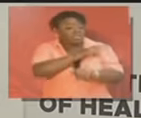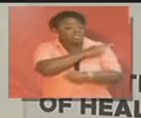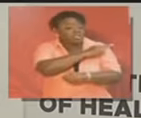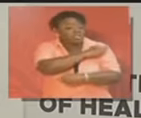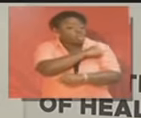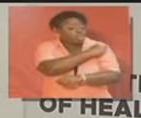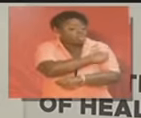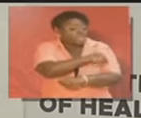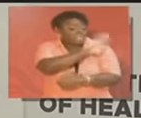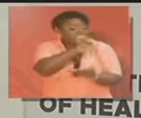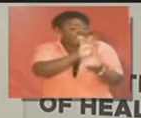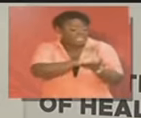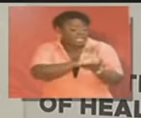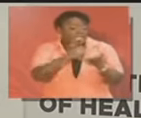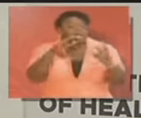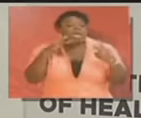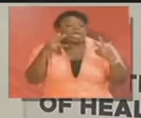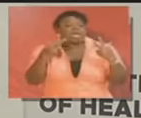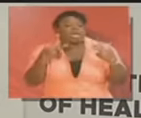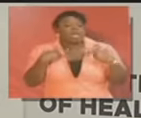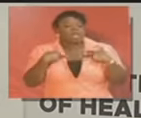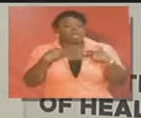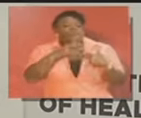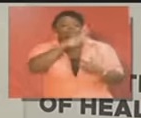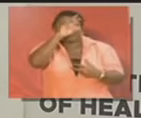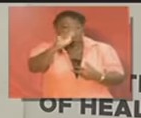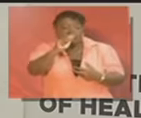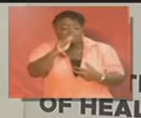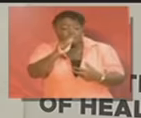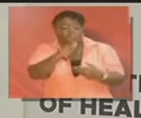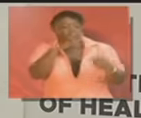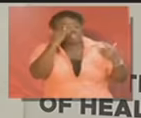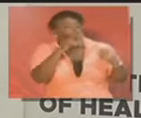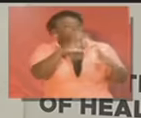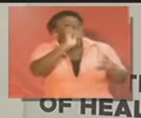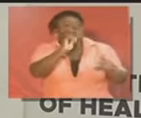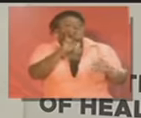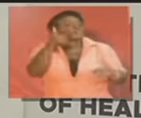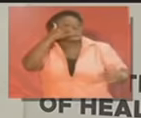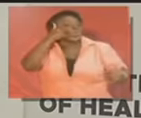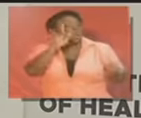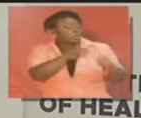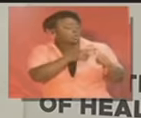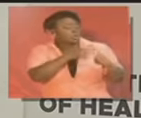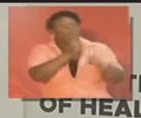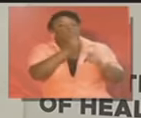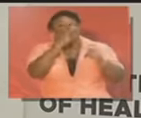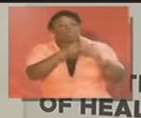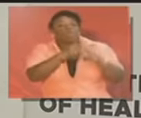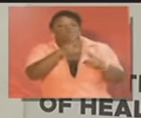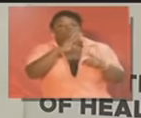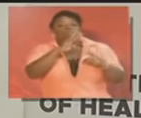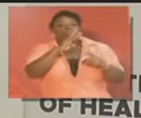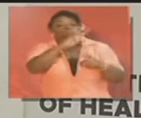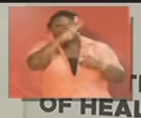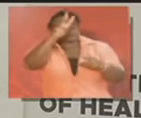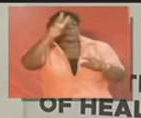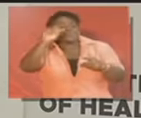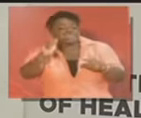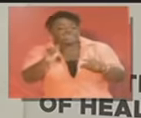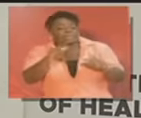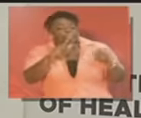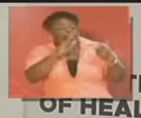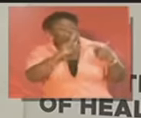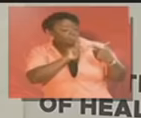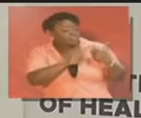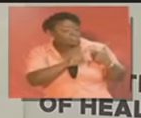the population has a choice now. They can call in directly on the phone line, or they can WhatsApp in their request,